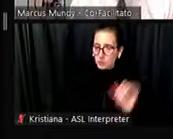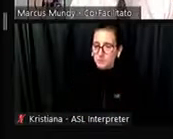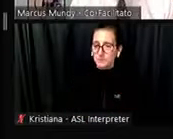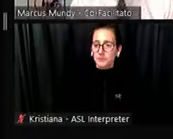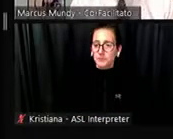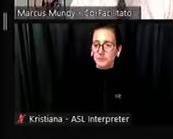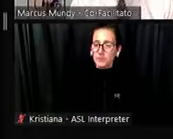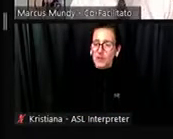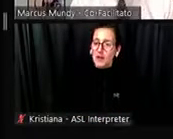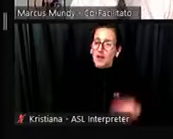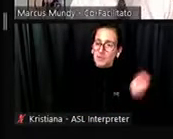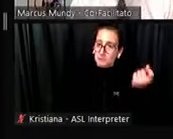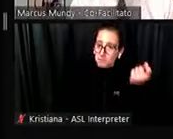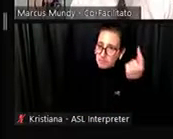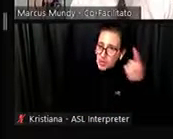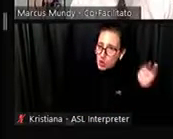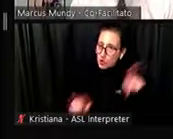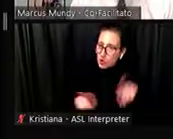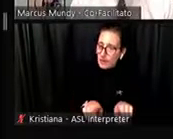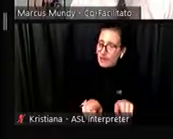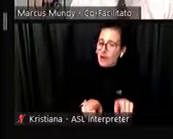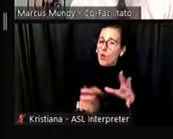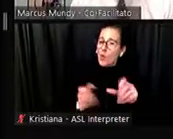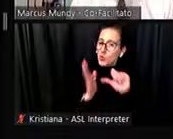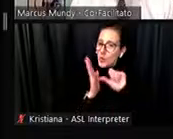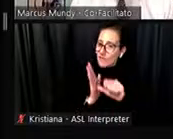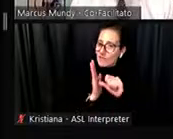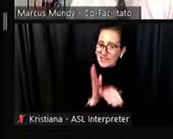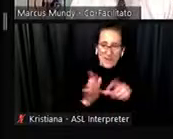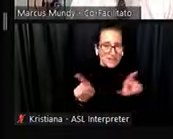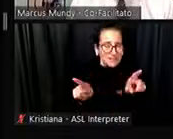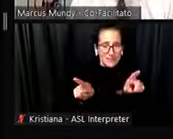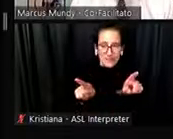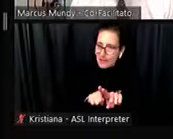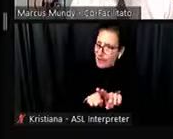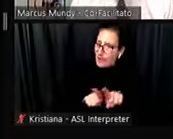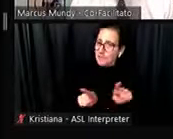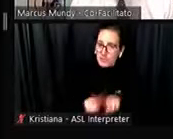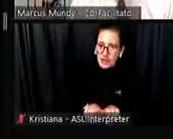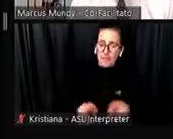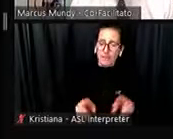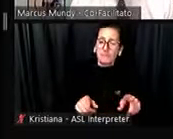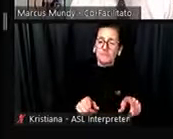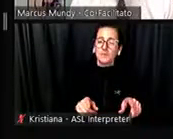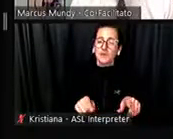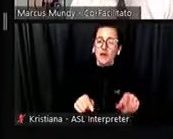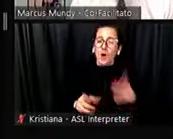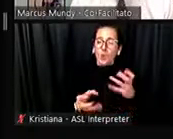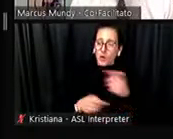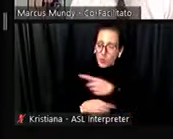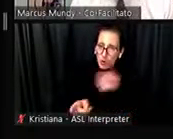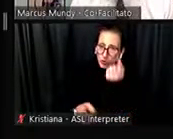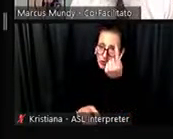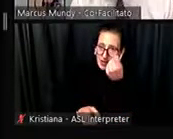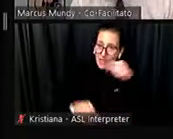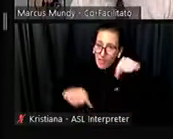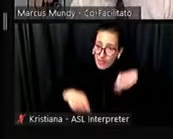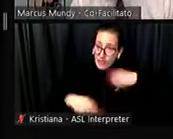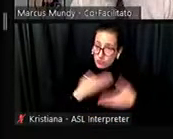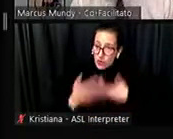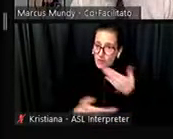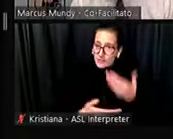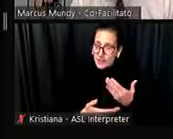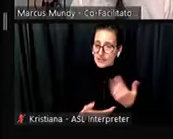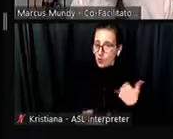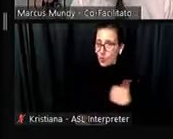try and emphasize the things that you've been emphasizing, which is that this is a process where we want to hear. I think